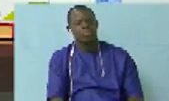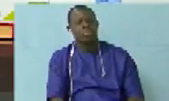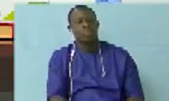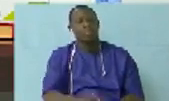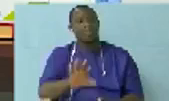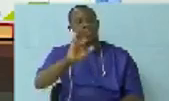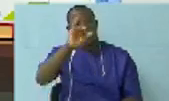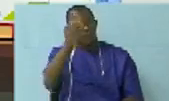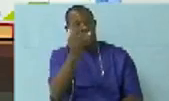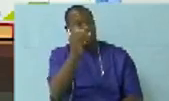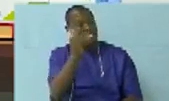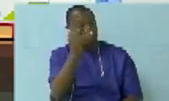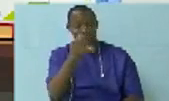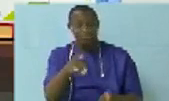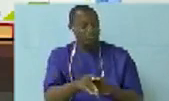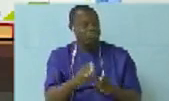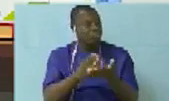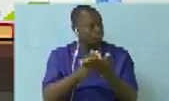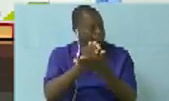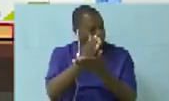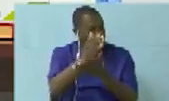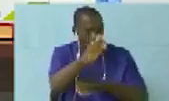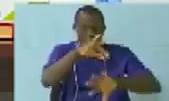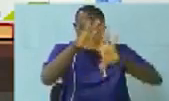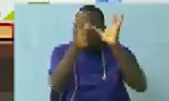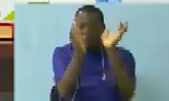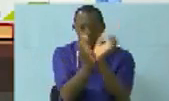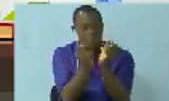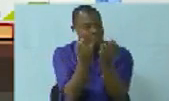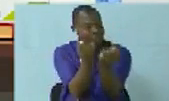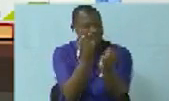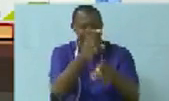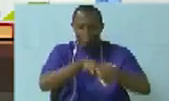interrogation, I was in handcuff. We